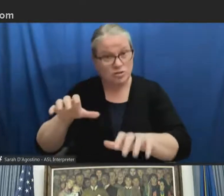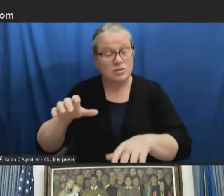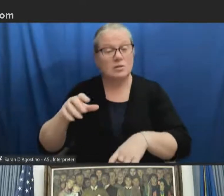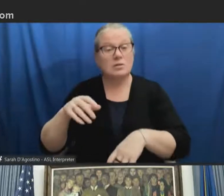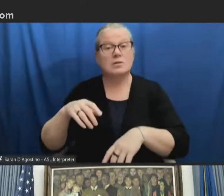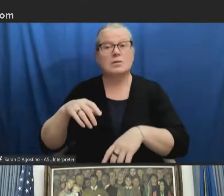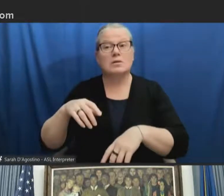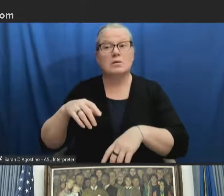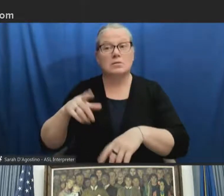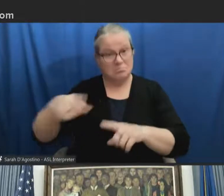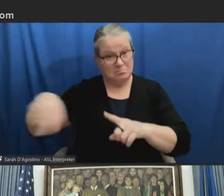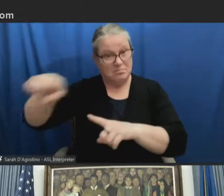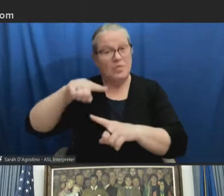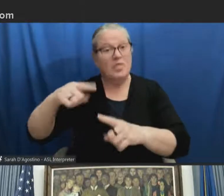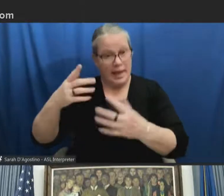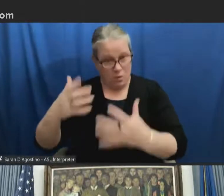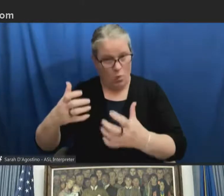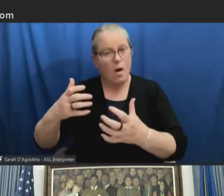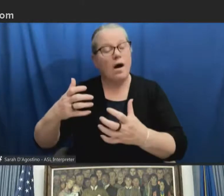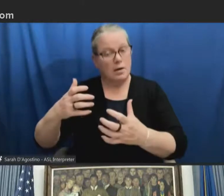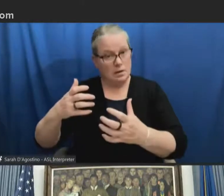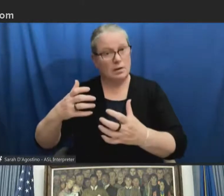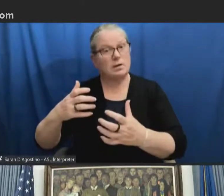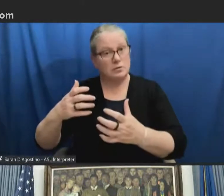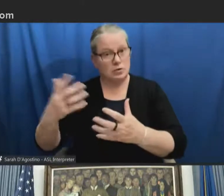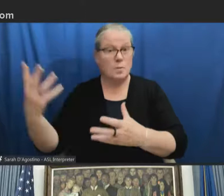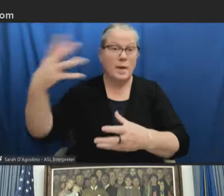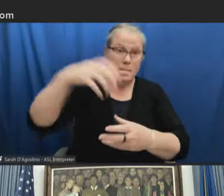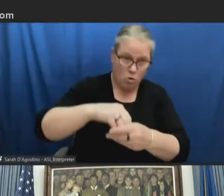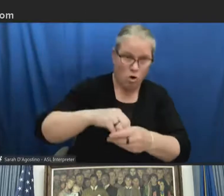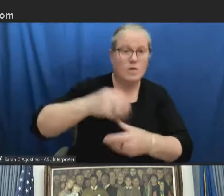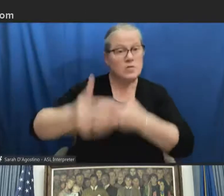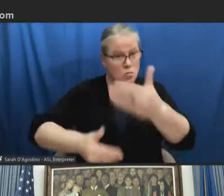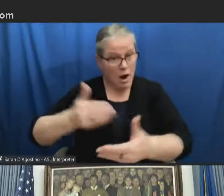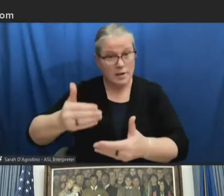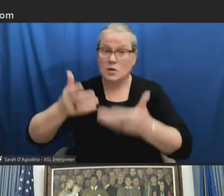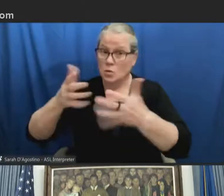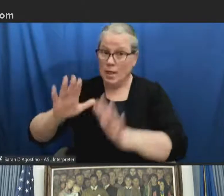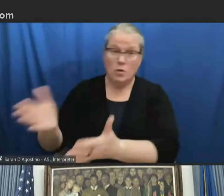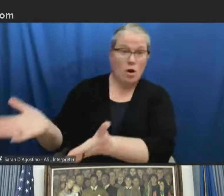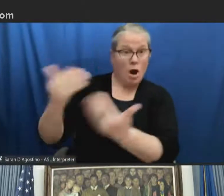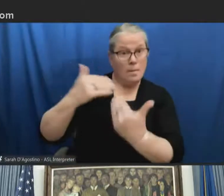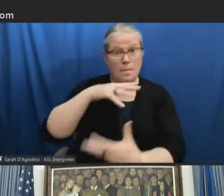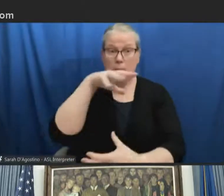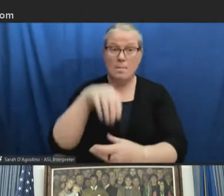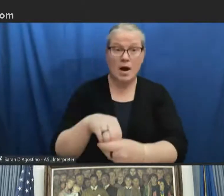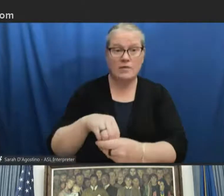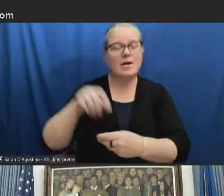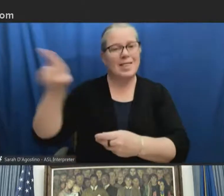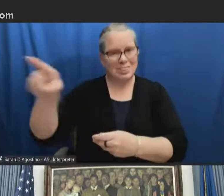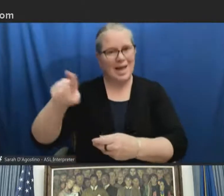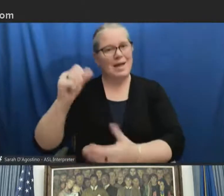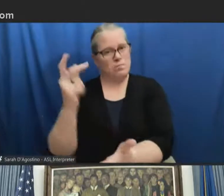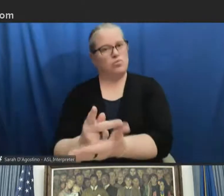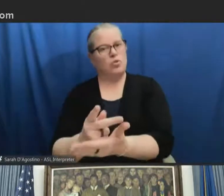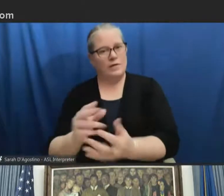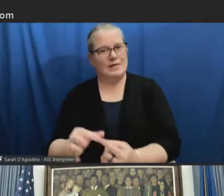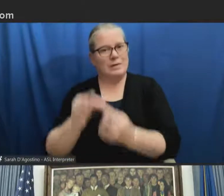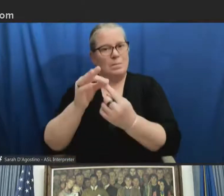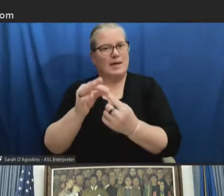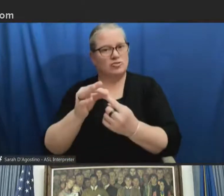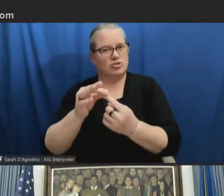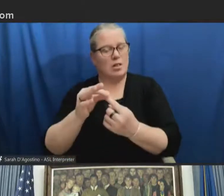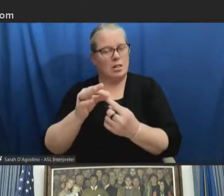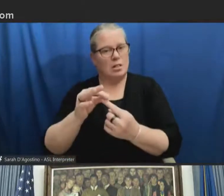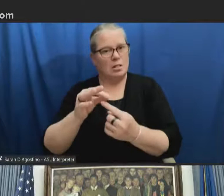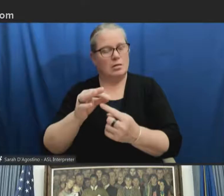as they wanted, an opportunity for them to be truly a part of the process. And now that special act that they have put in place will expire.